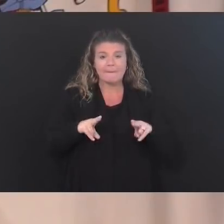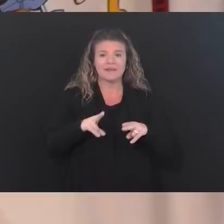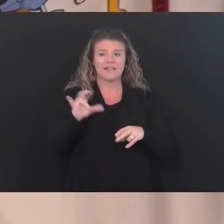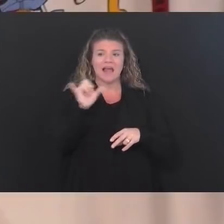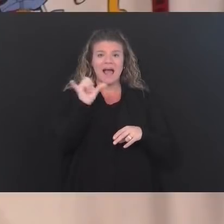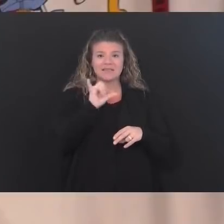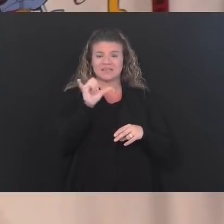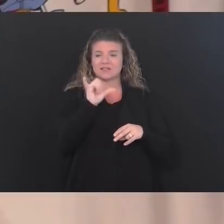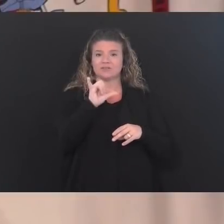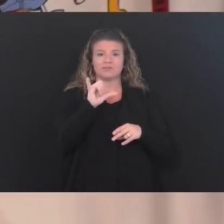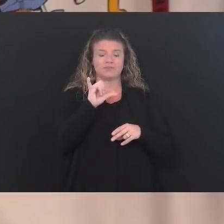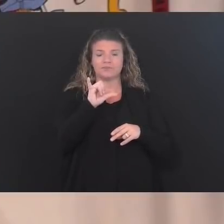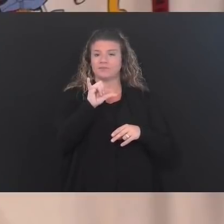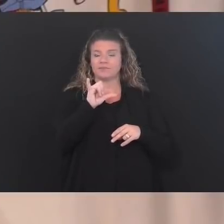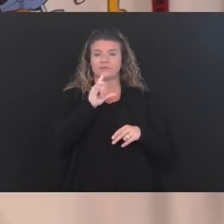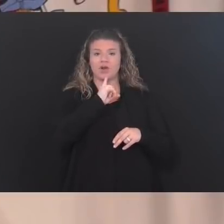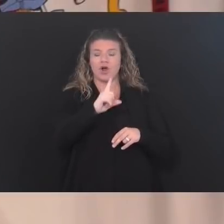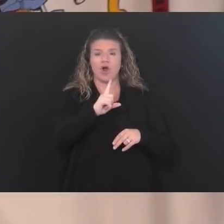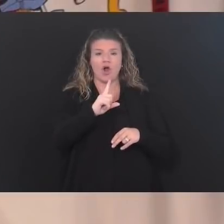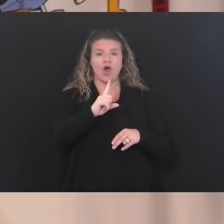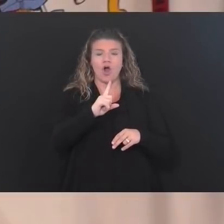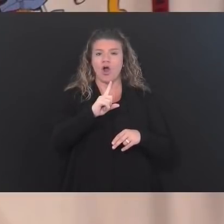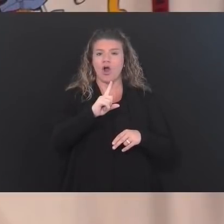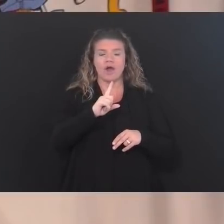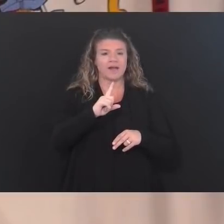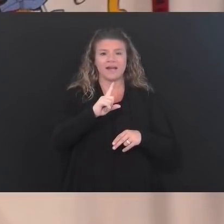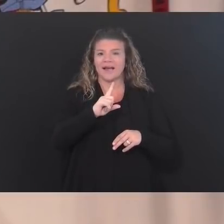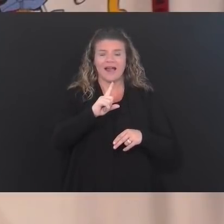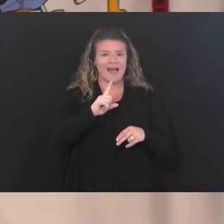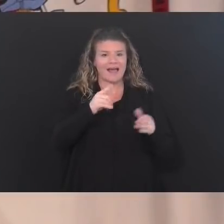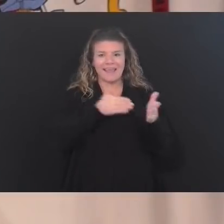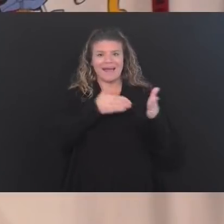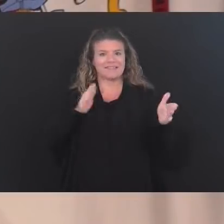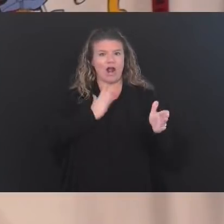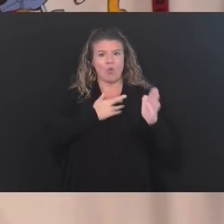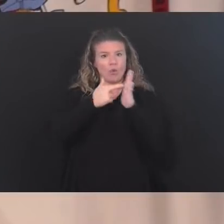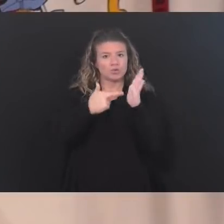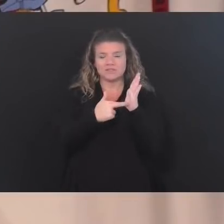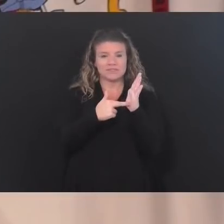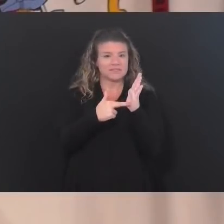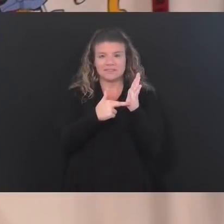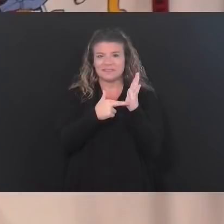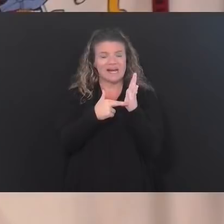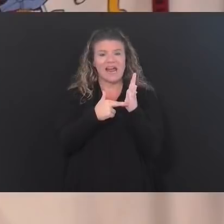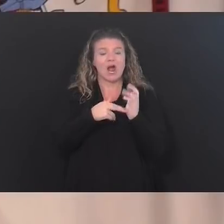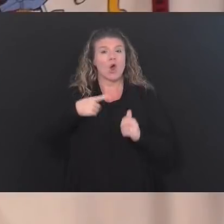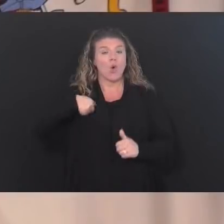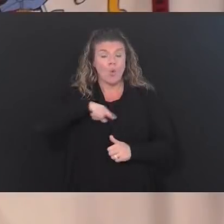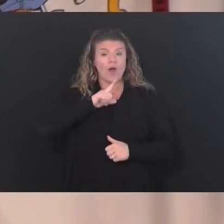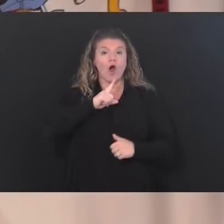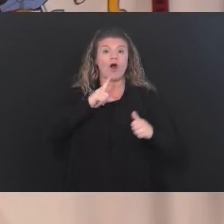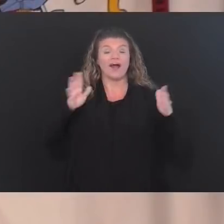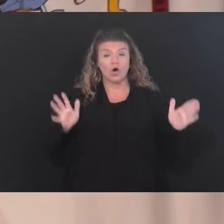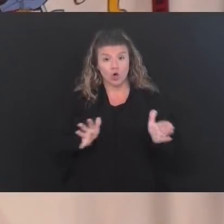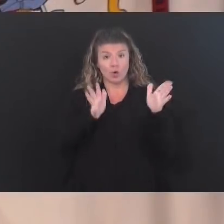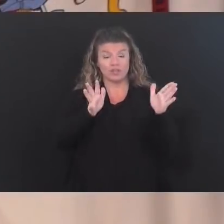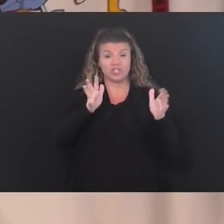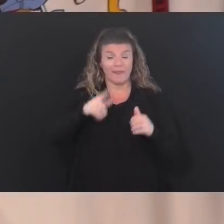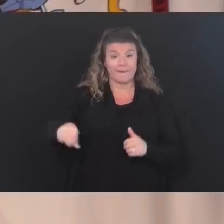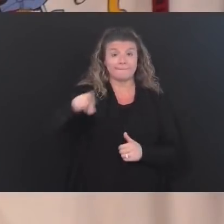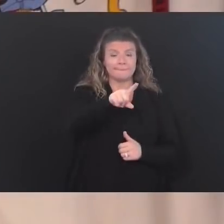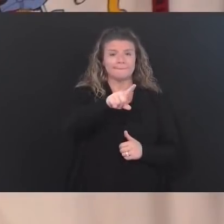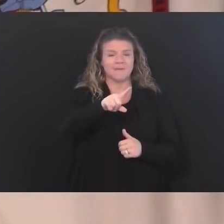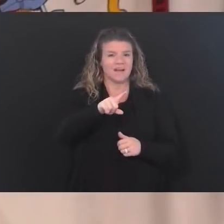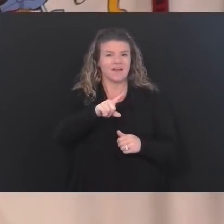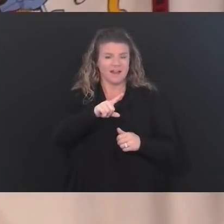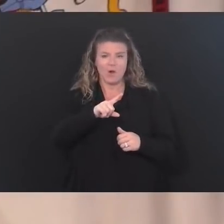that is adverse to our social distancing. We're encouraging them or